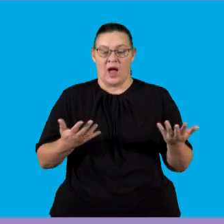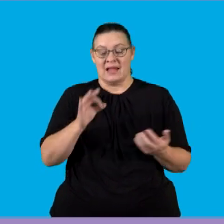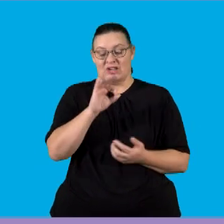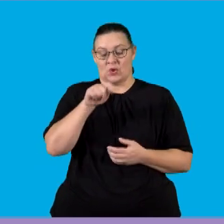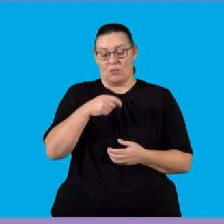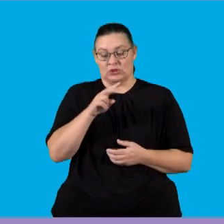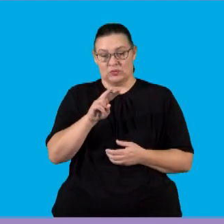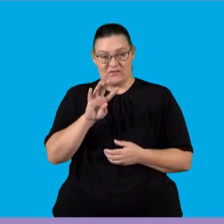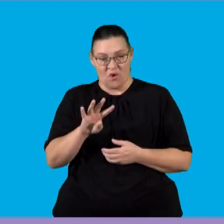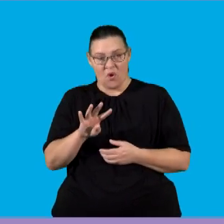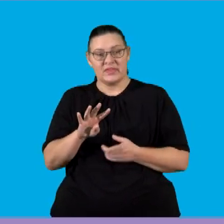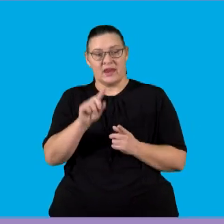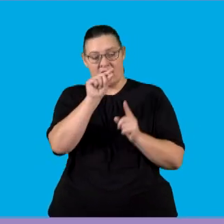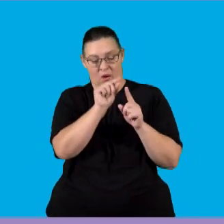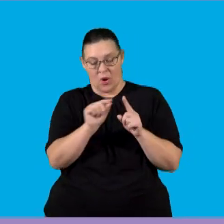that